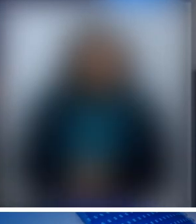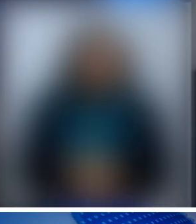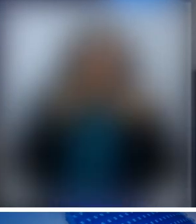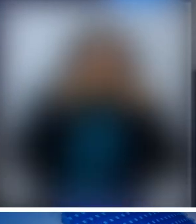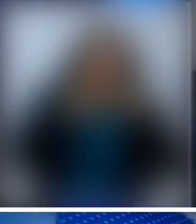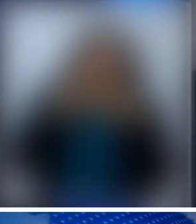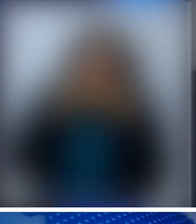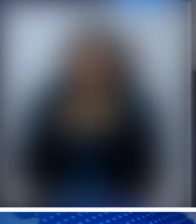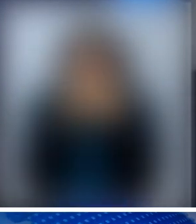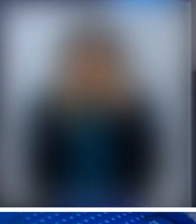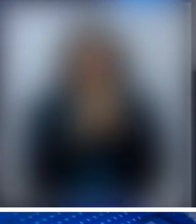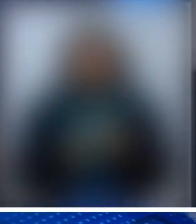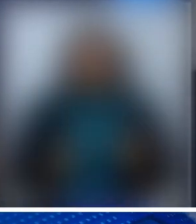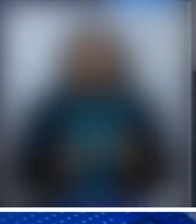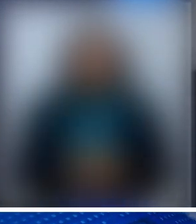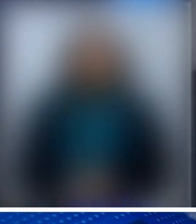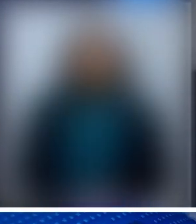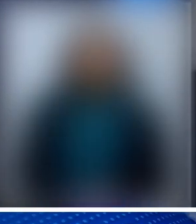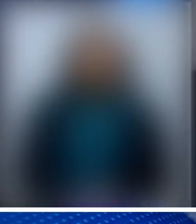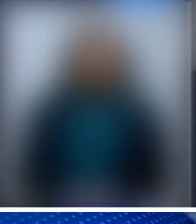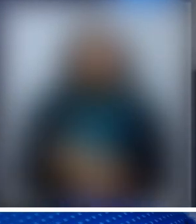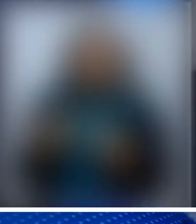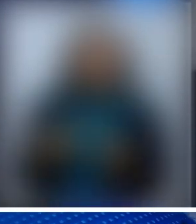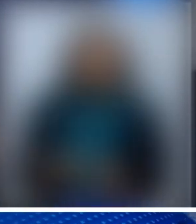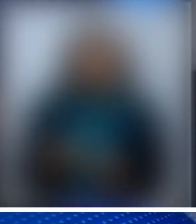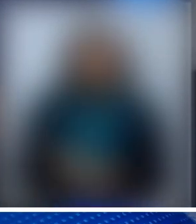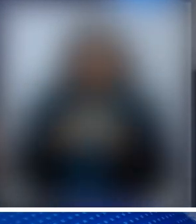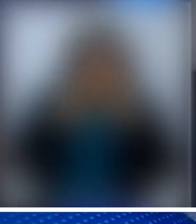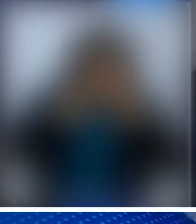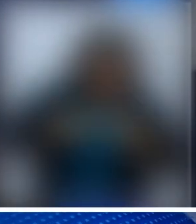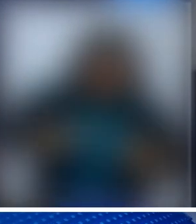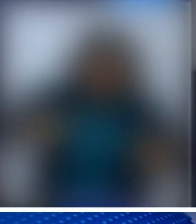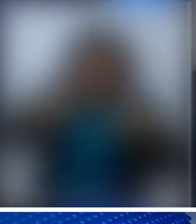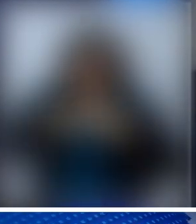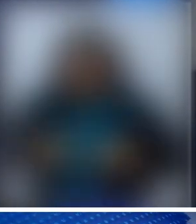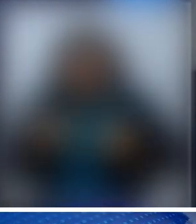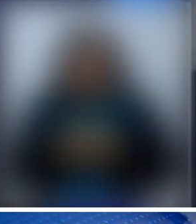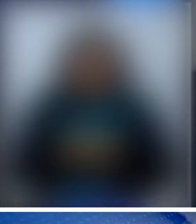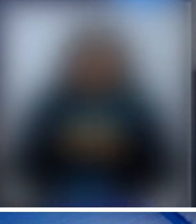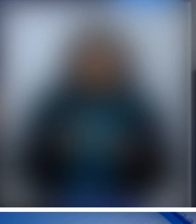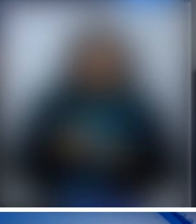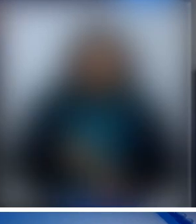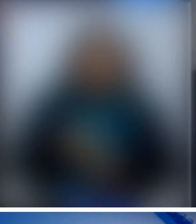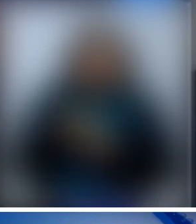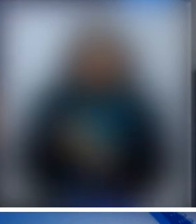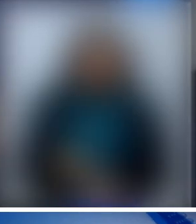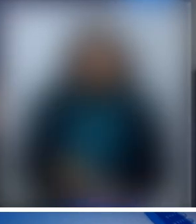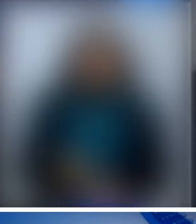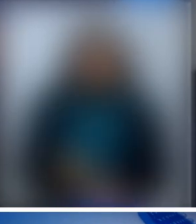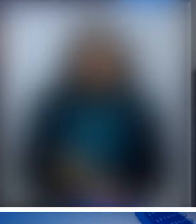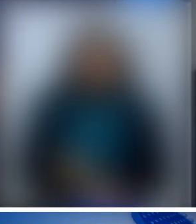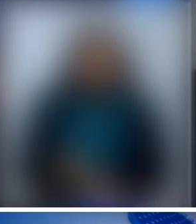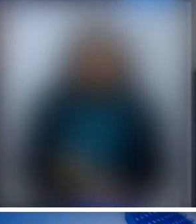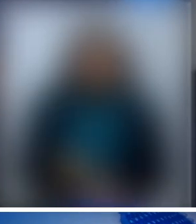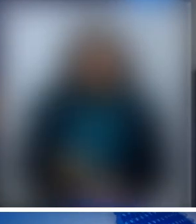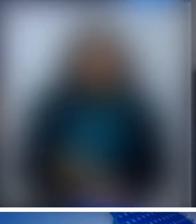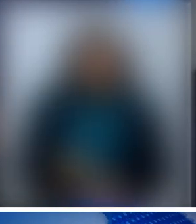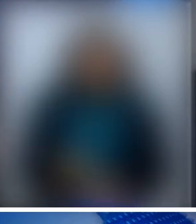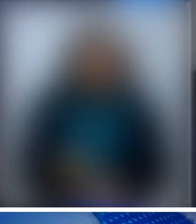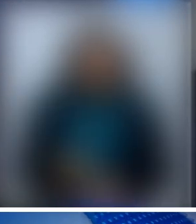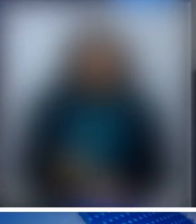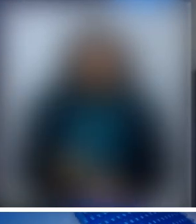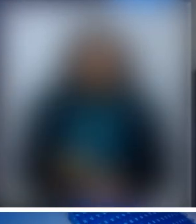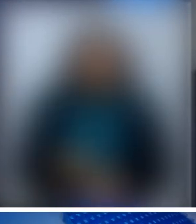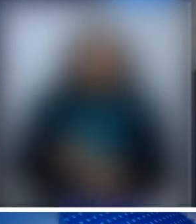The livelihood vulnerability assessment that we are going to kickstart with tomorrow, it's actually an exercise that we conduct